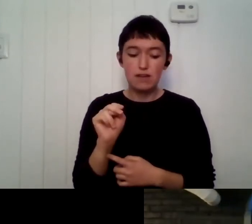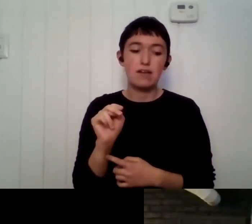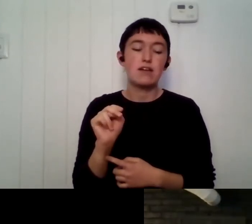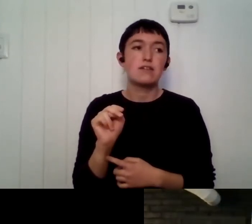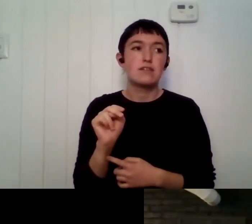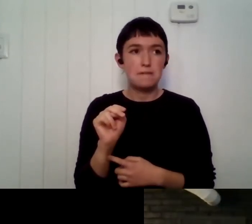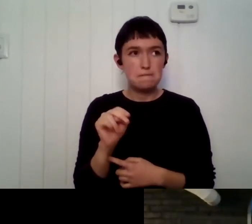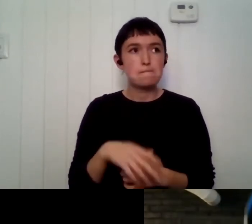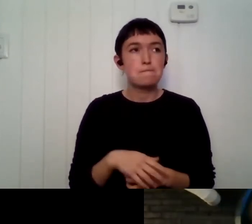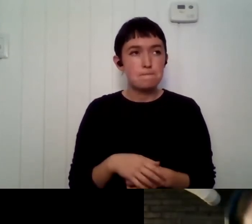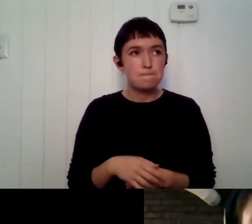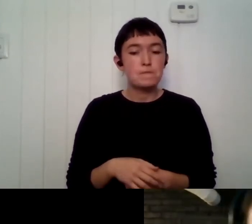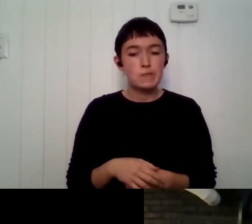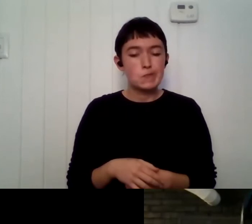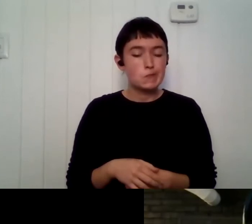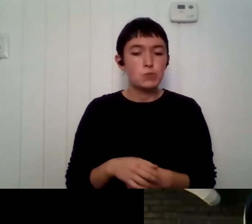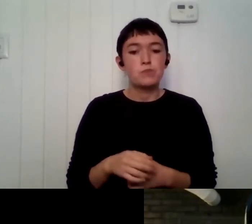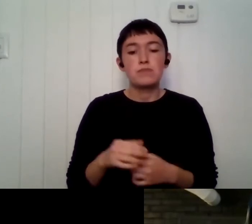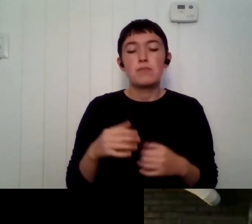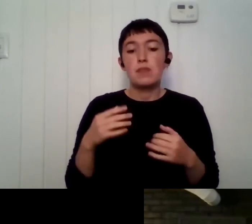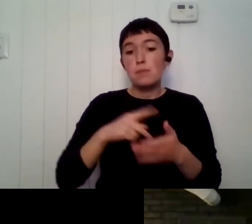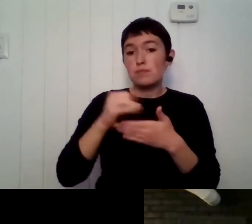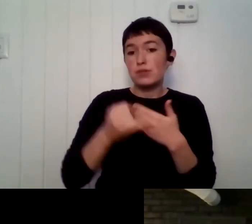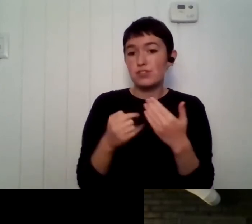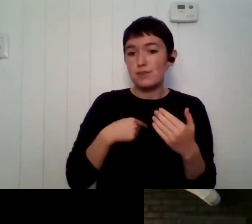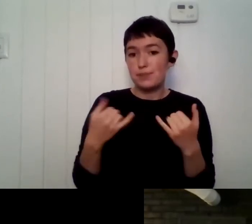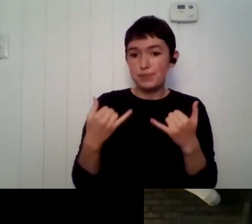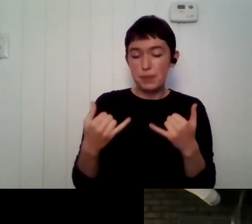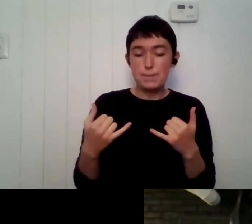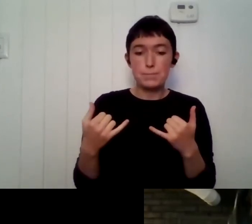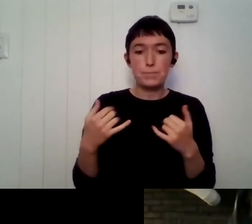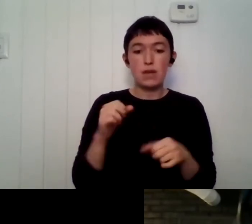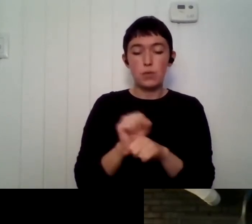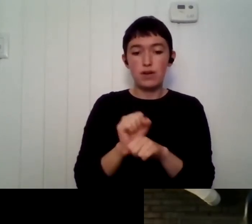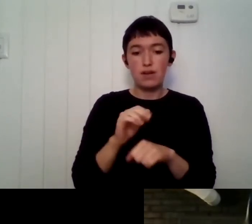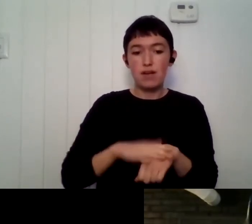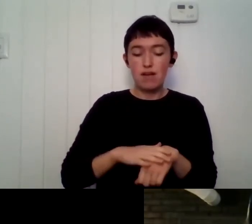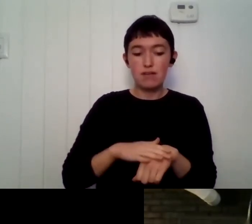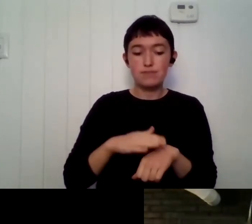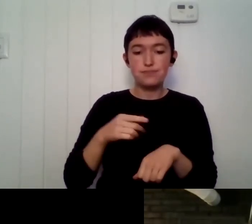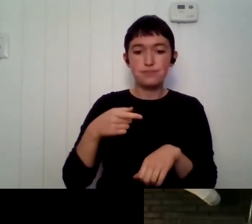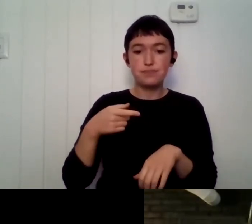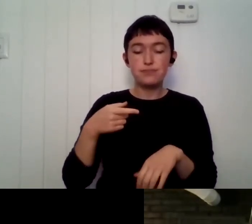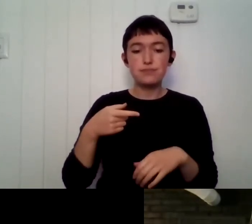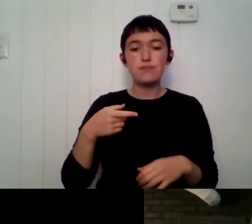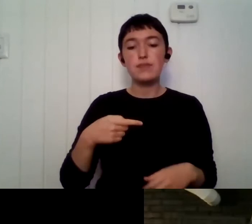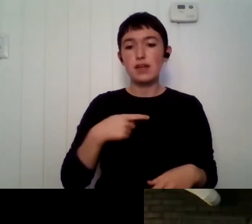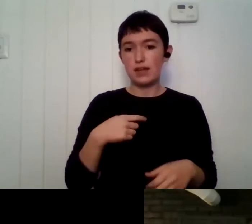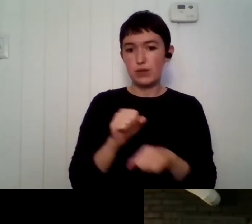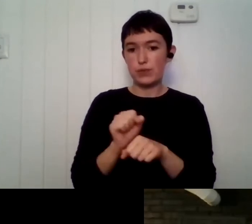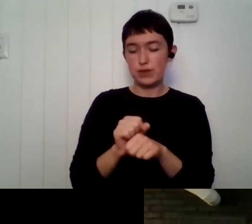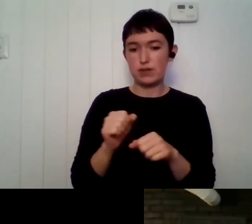A project that I'm currently working on. So I've recently published some work with Wen Hao, who's a PhD student in my current